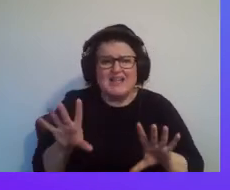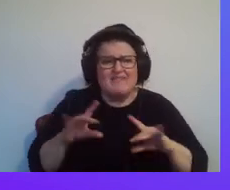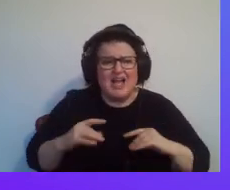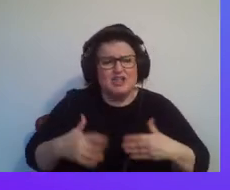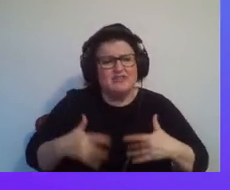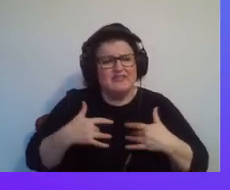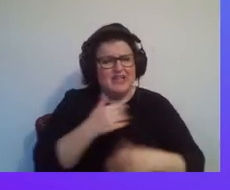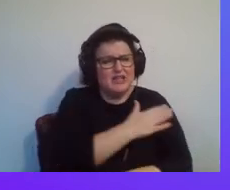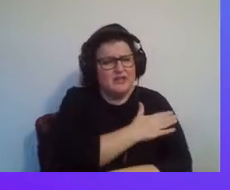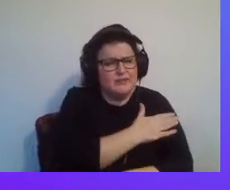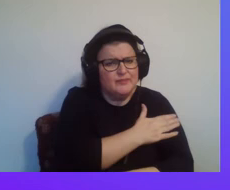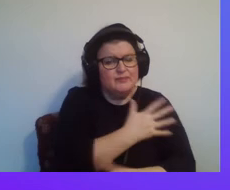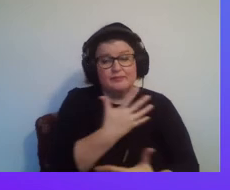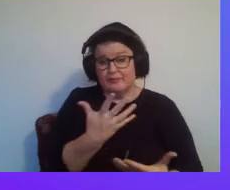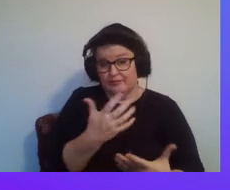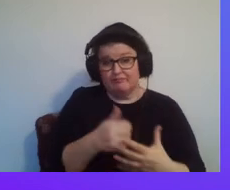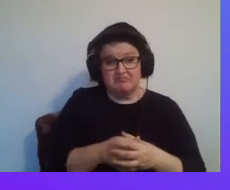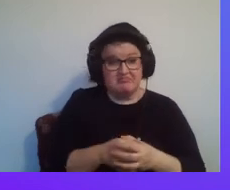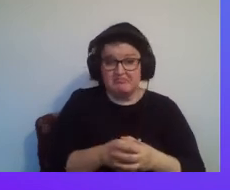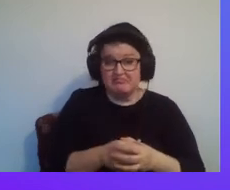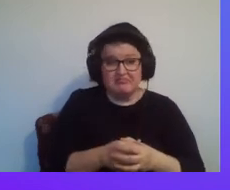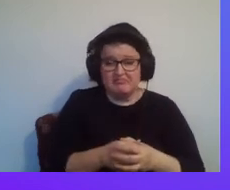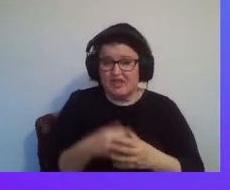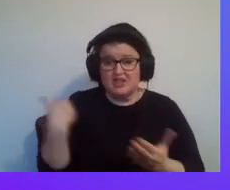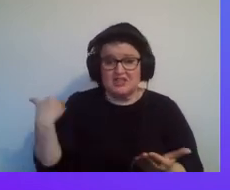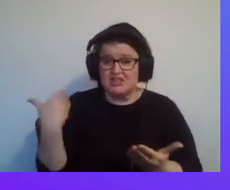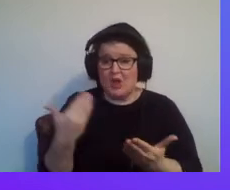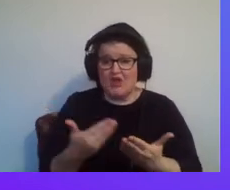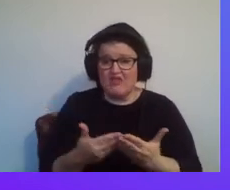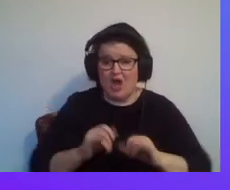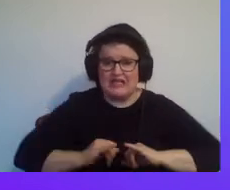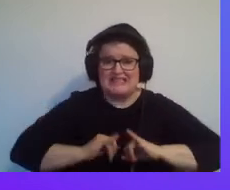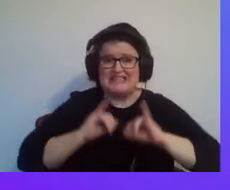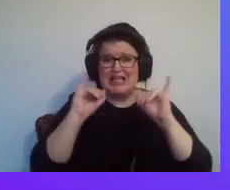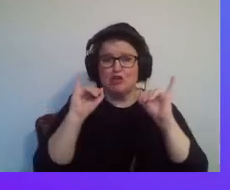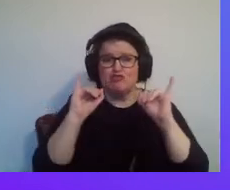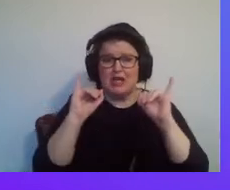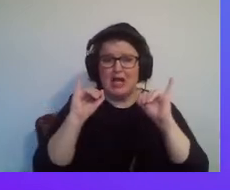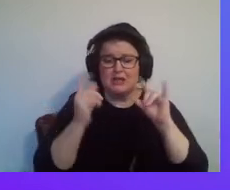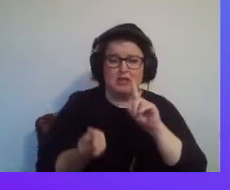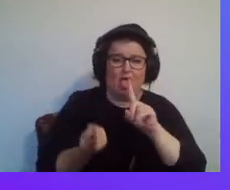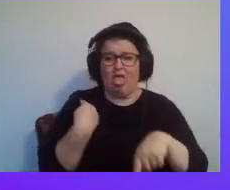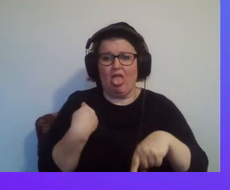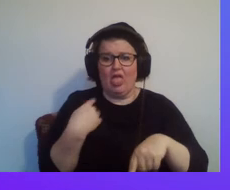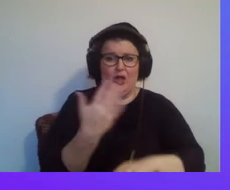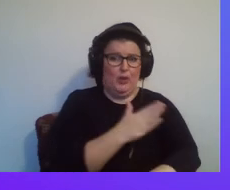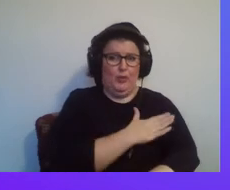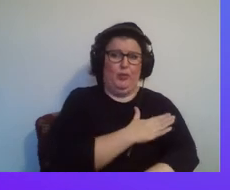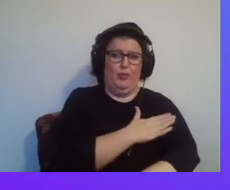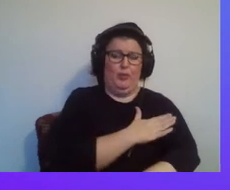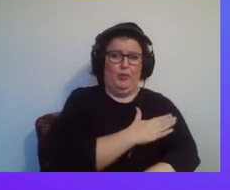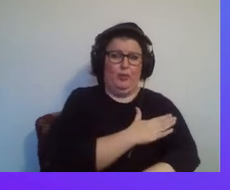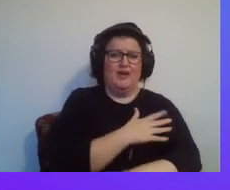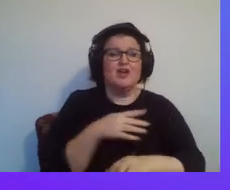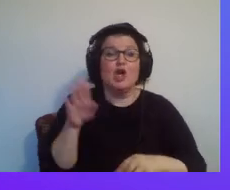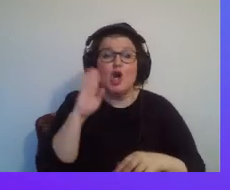To date, there have been no serious adverse events, apart from, and I know people are probably worried about this, anaphylactic